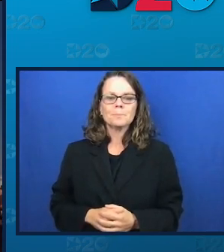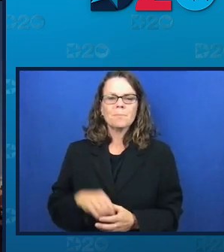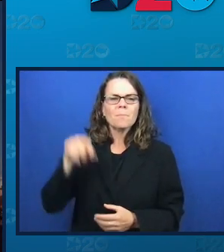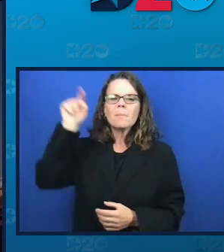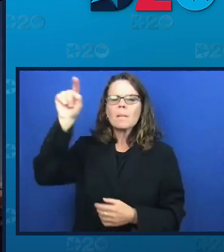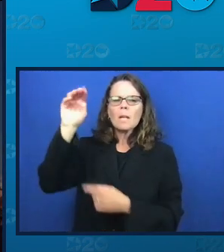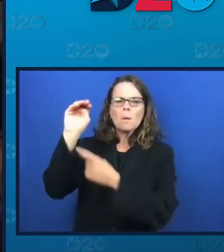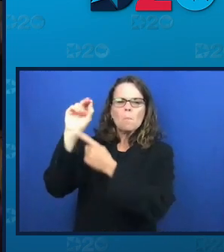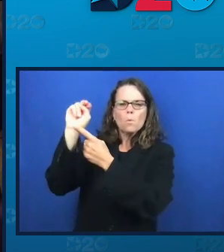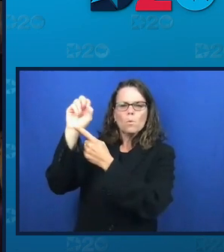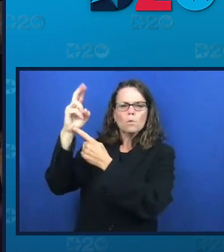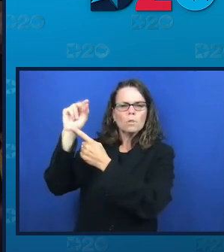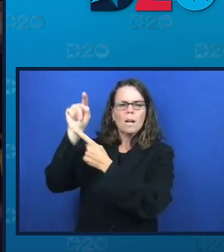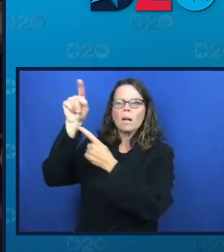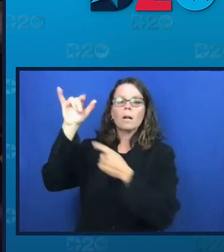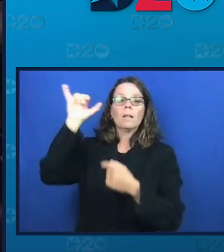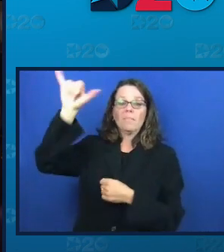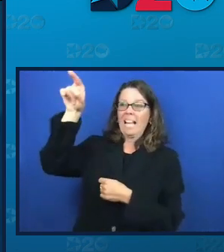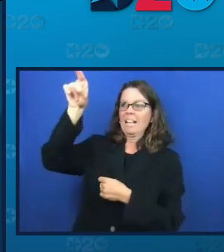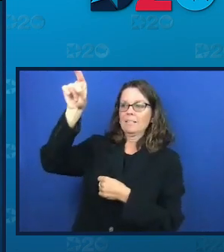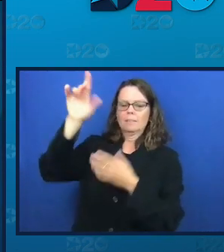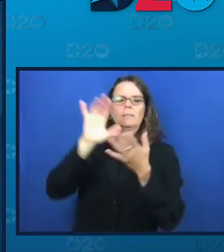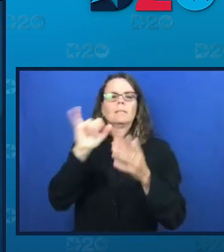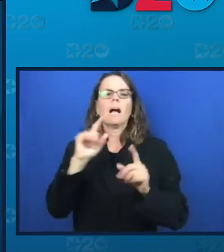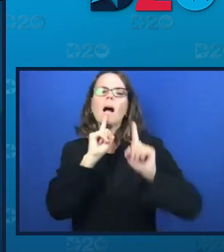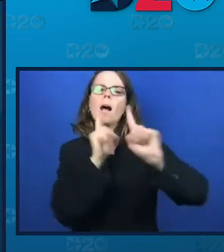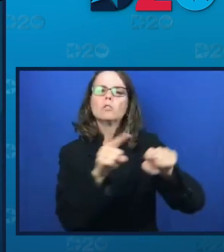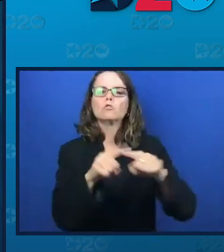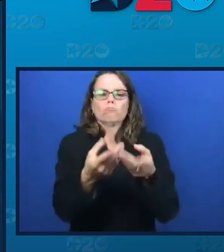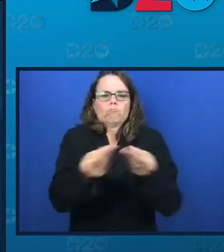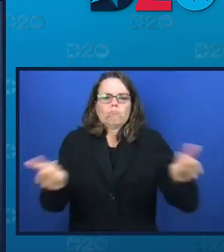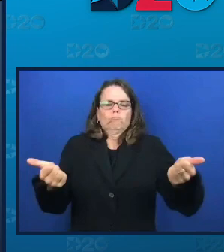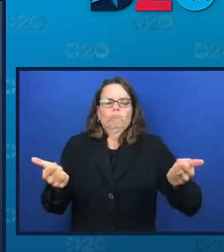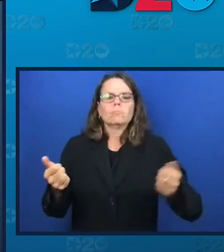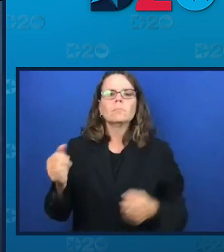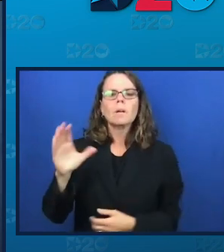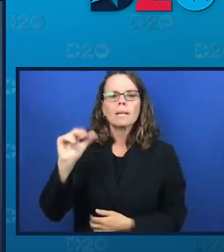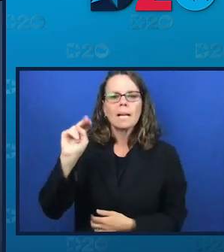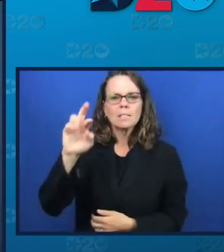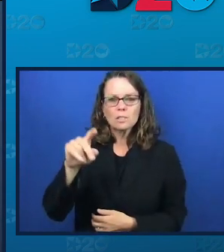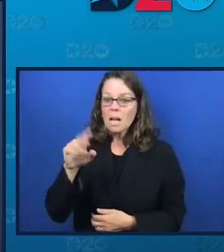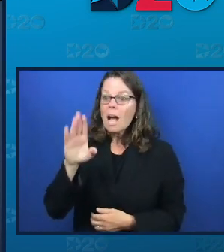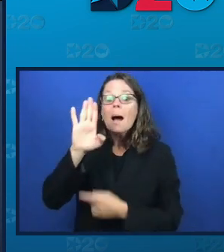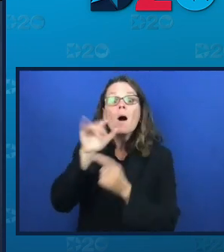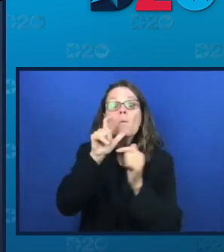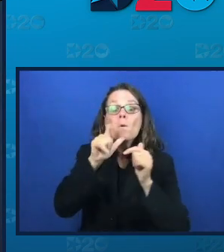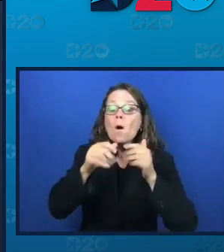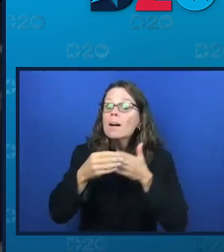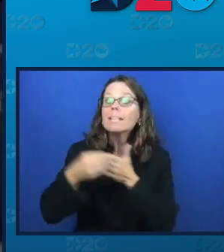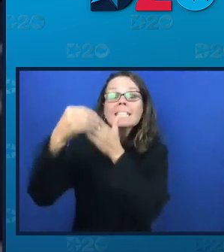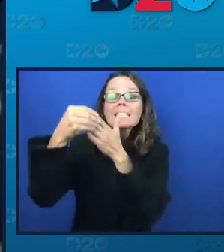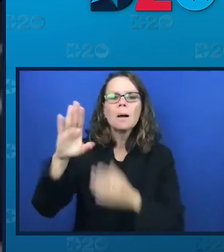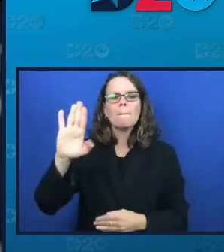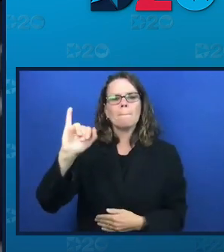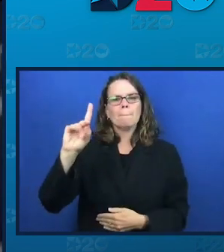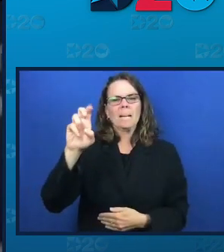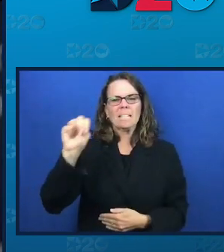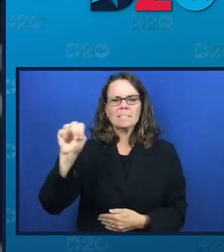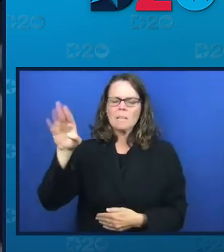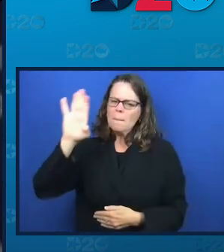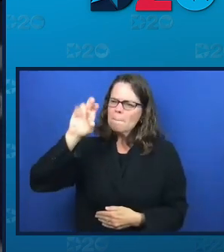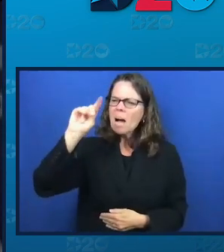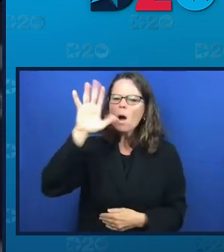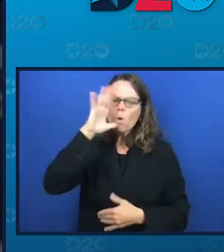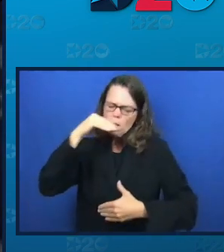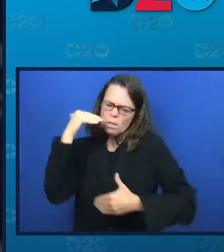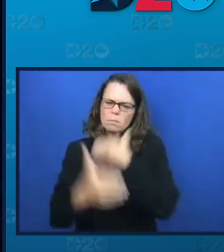It will be led by Joe Biden and is aimed at ending the disease that killed the vice president's son and 600,000 other Americans